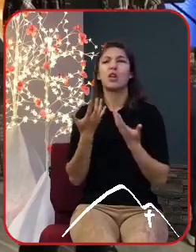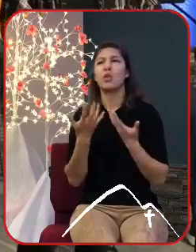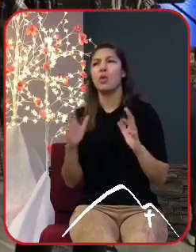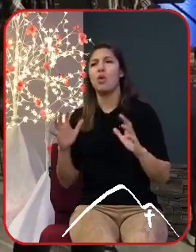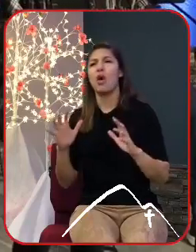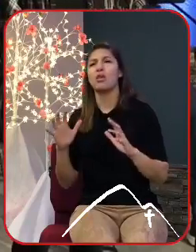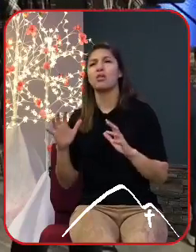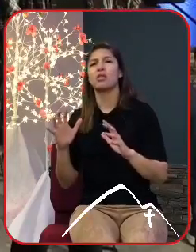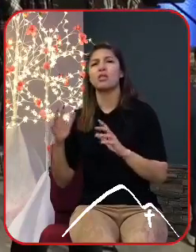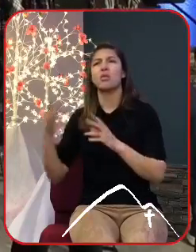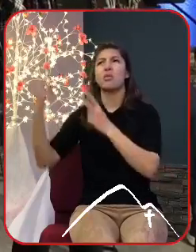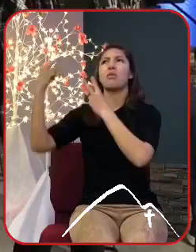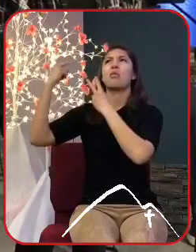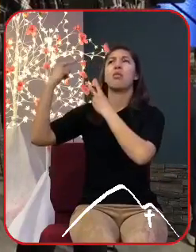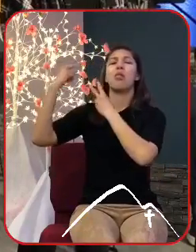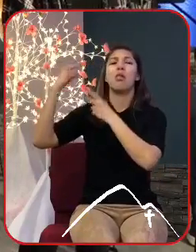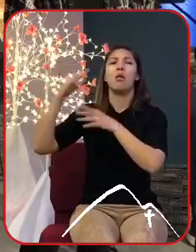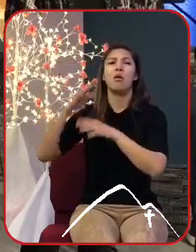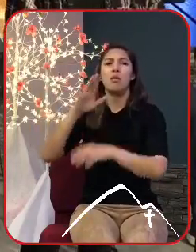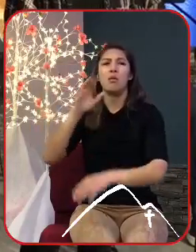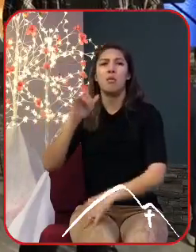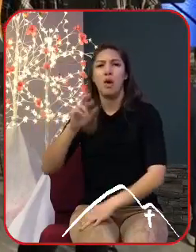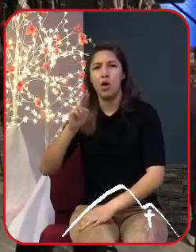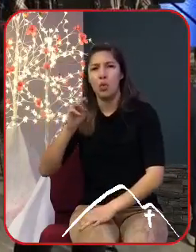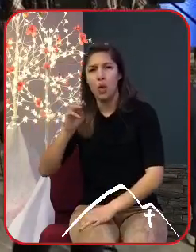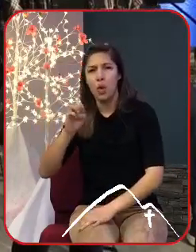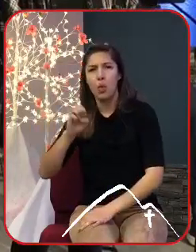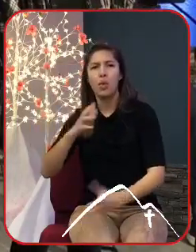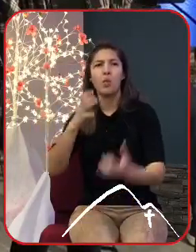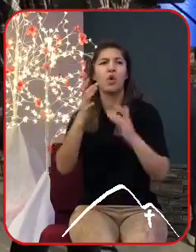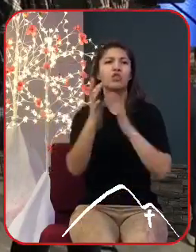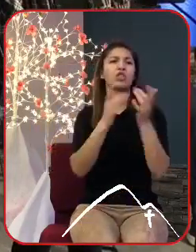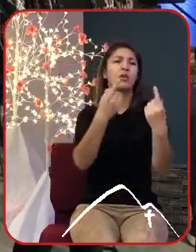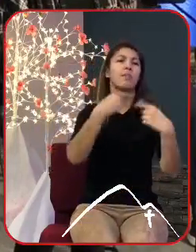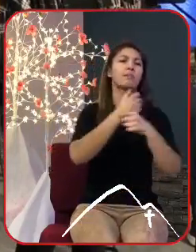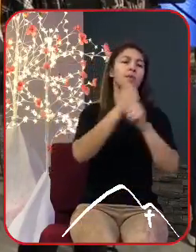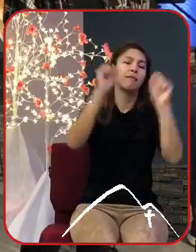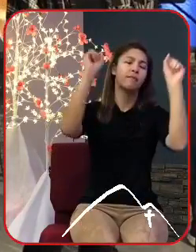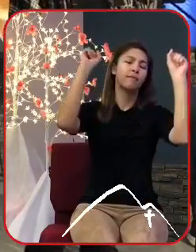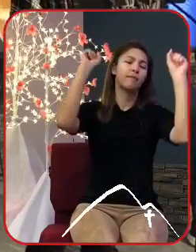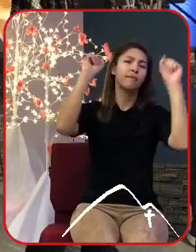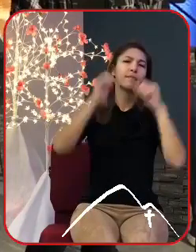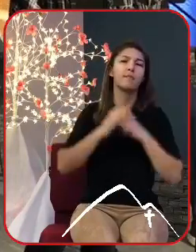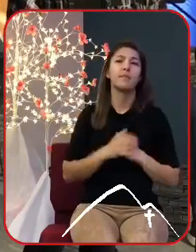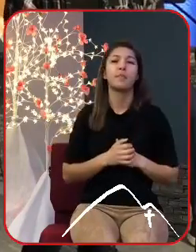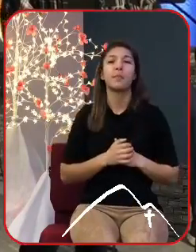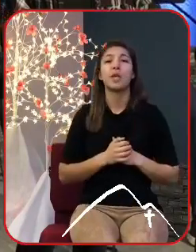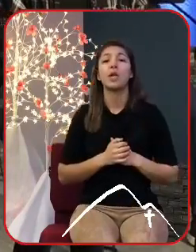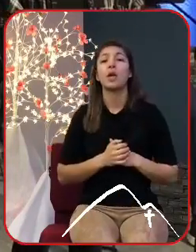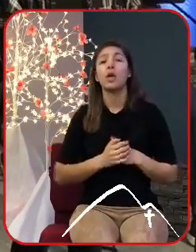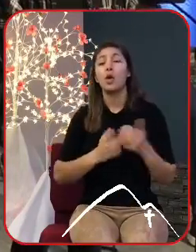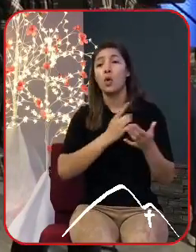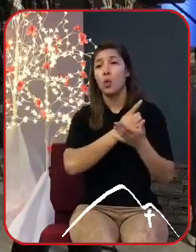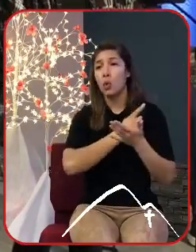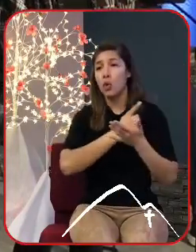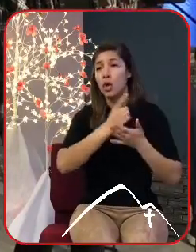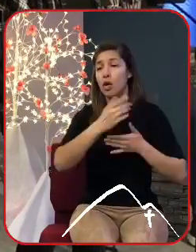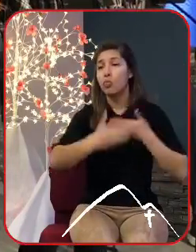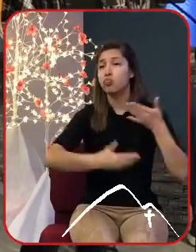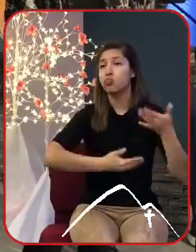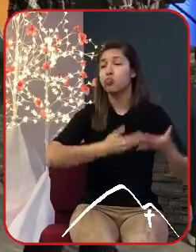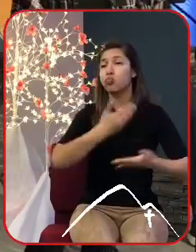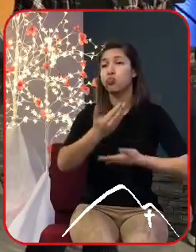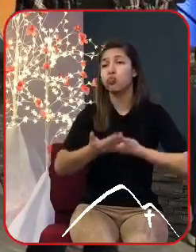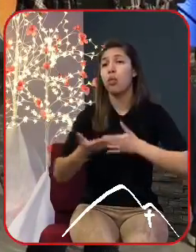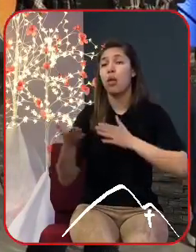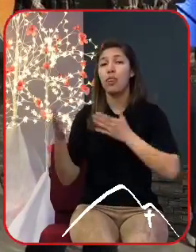by Jesus. And by the end of the week, when he didn't deliver that death blow